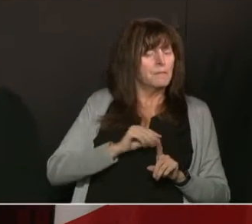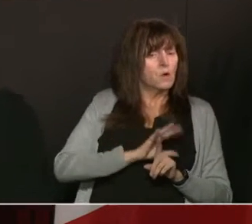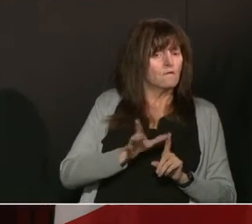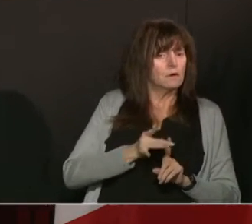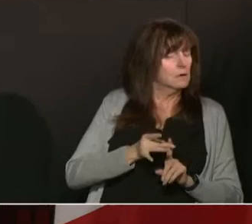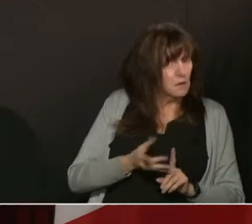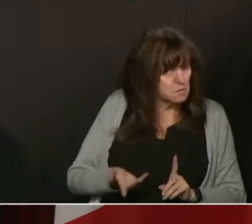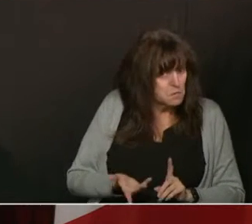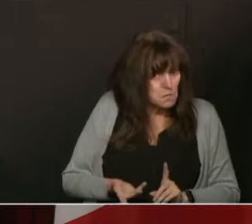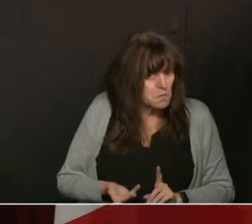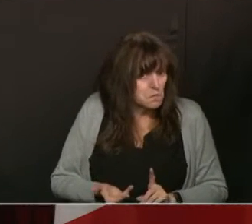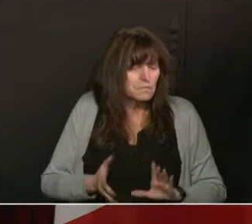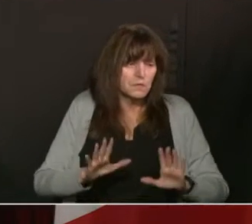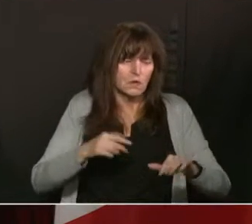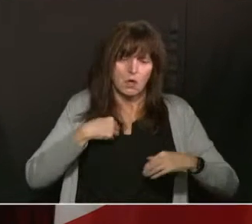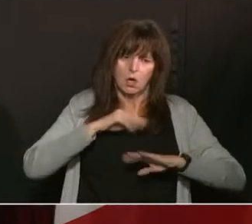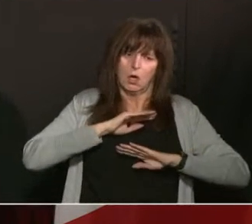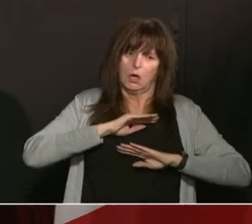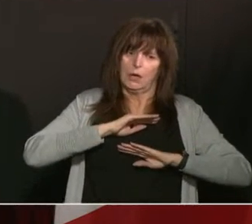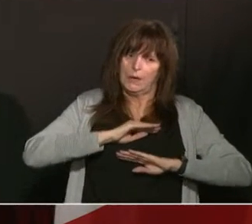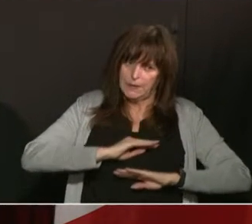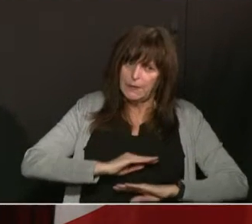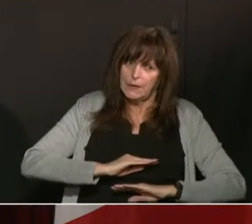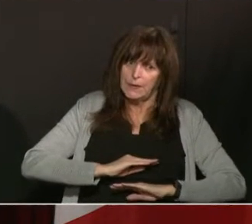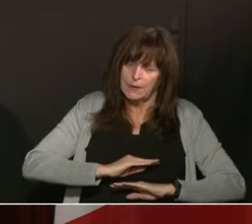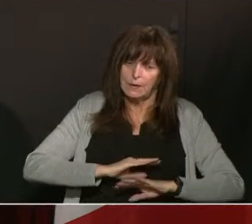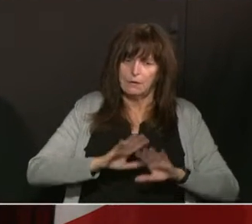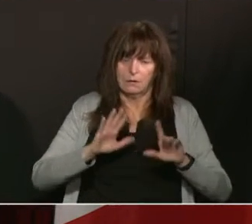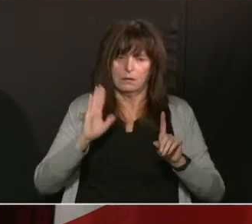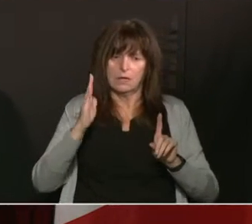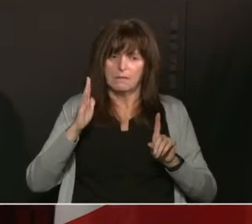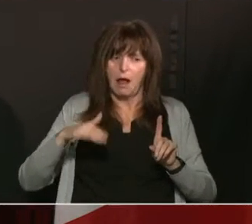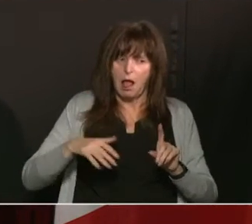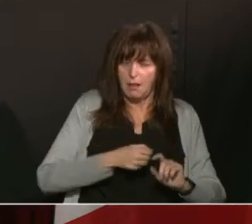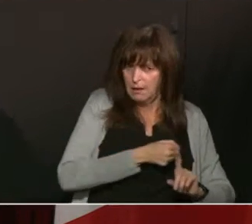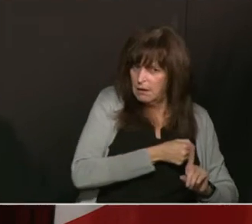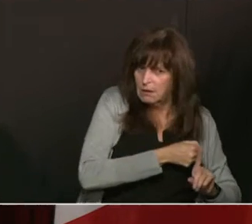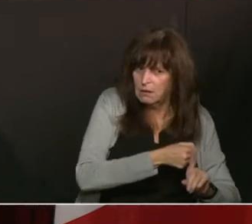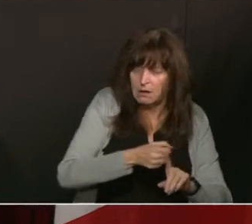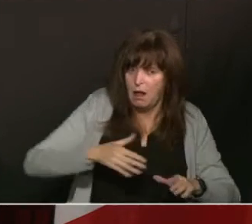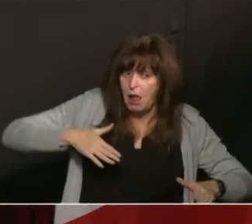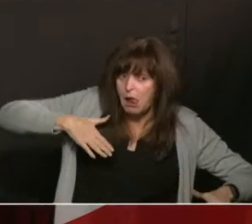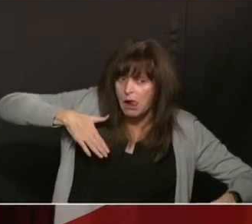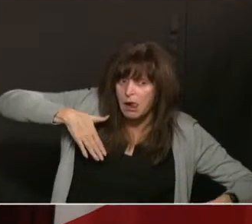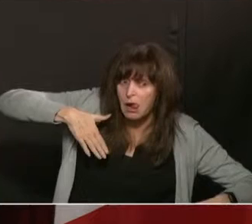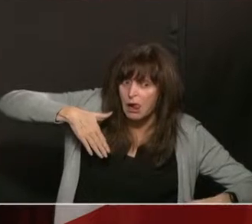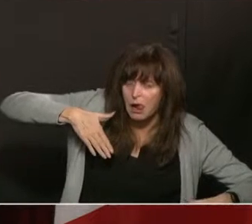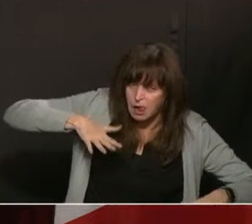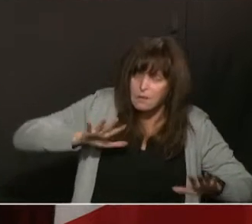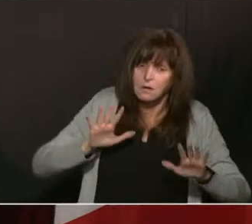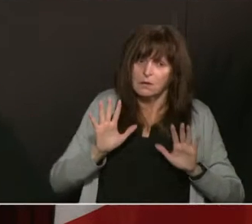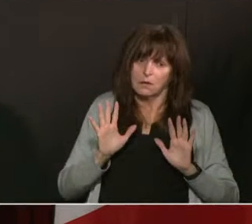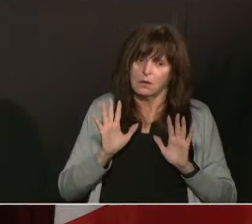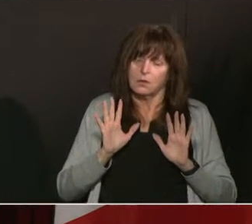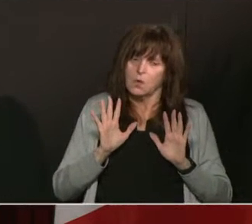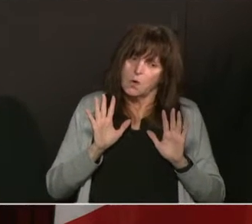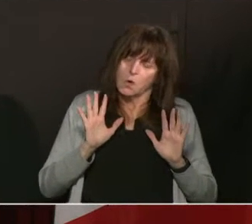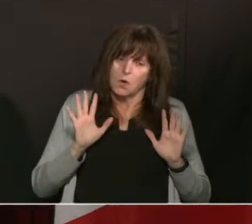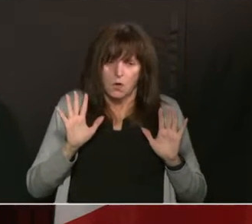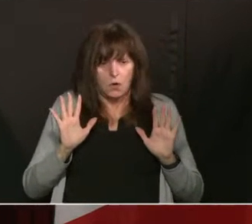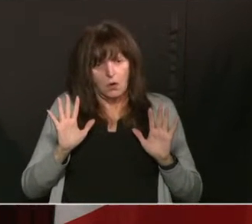reassuring that this virus doesn't have severe outcomes in that population. Together with our children from 5 to